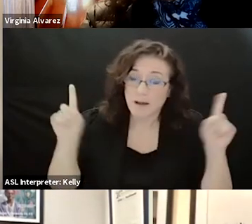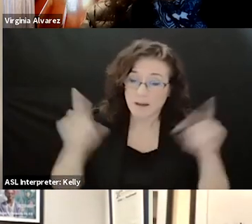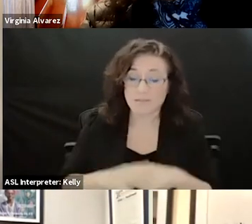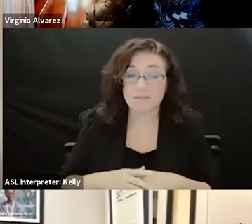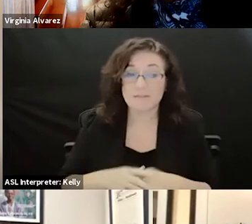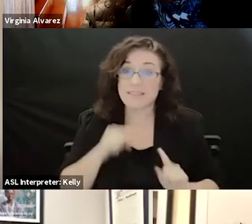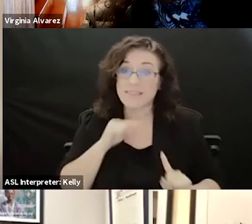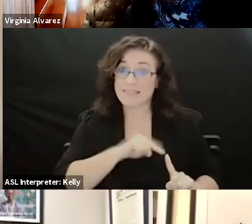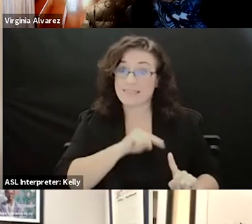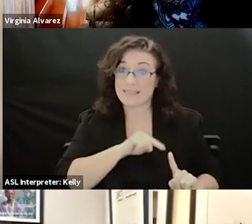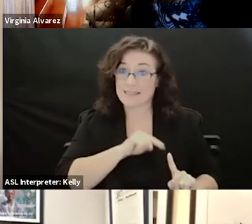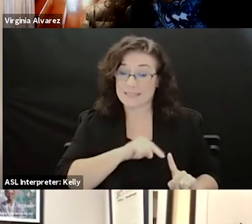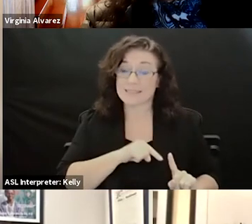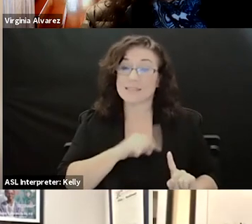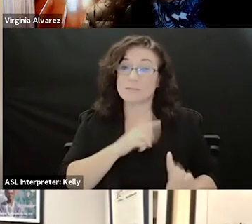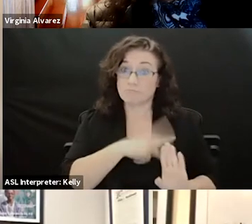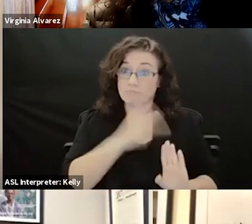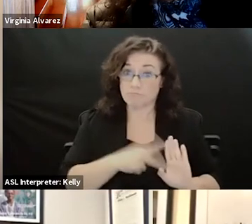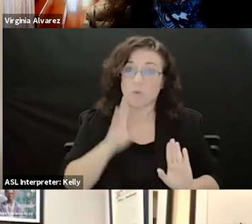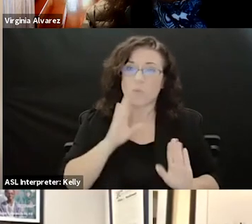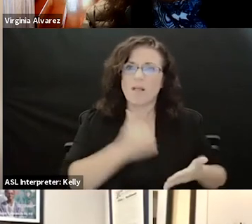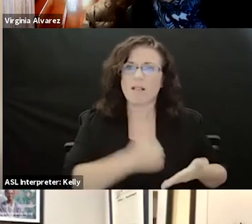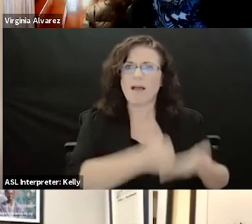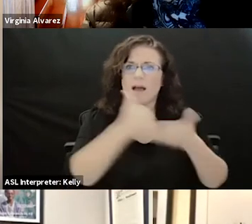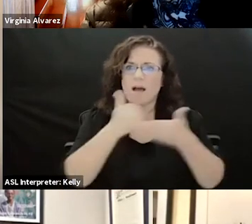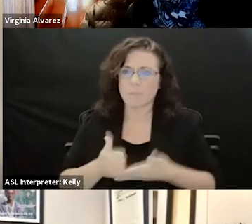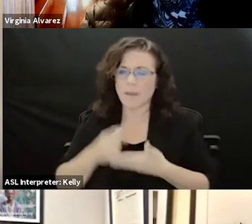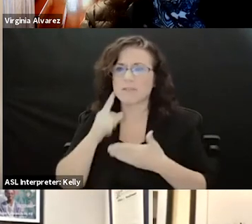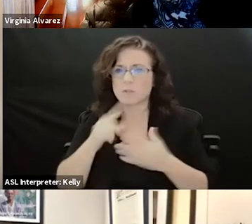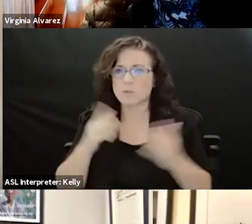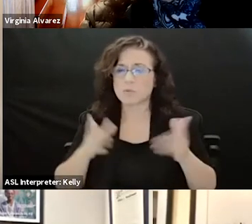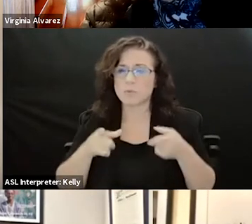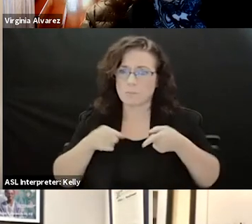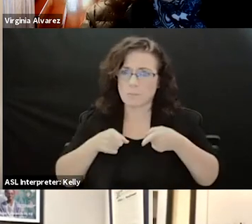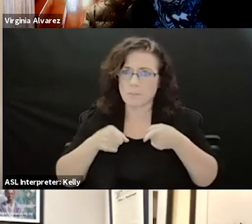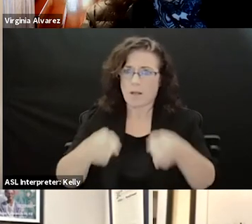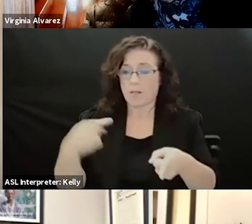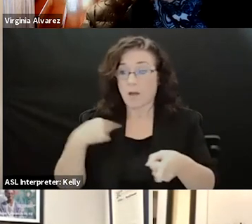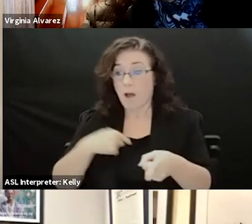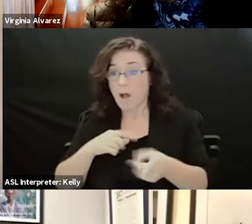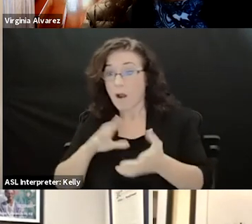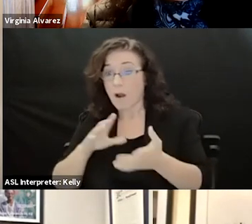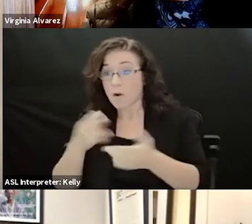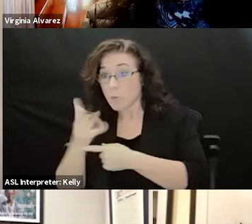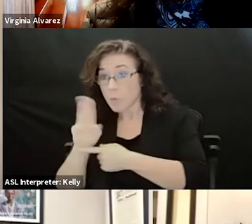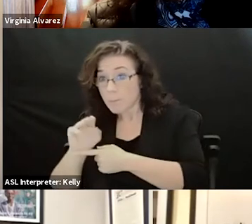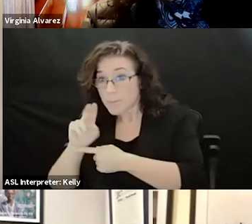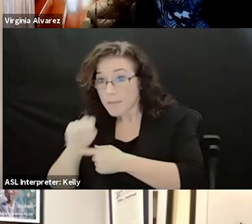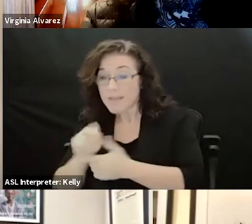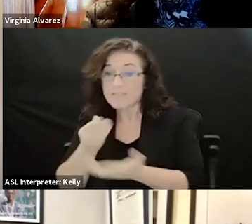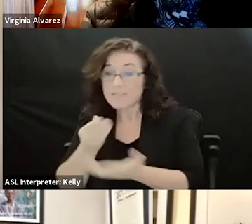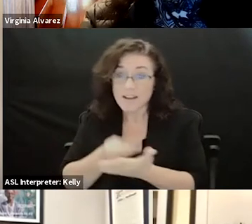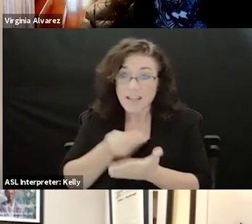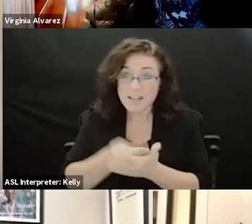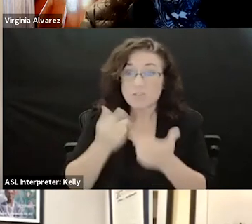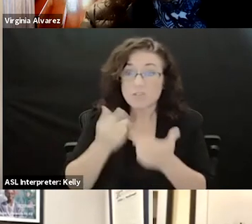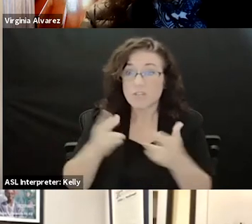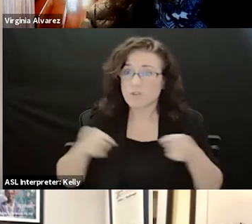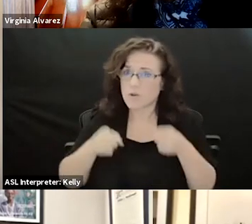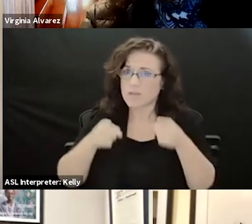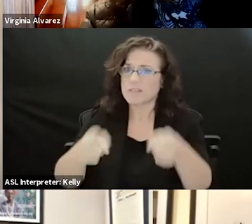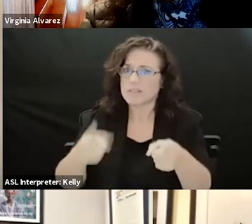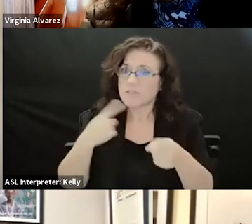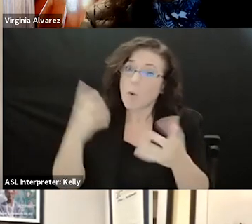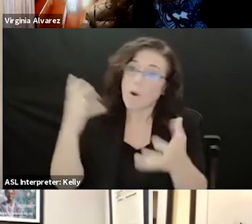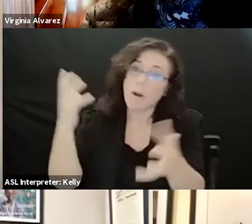us to realign our financial and human resources to achieve this mission and in addition to that there's